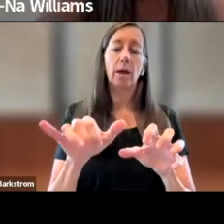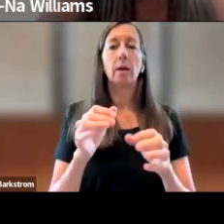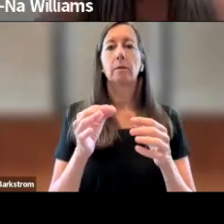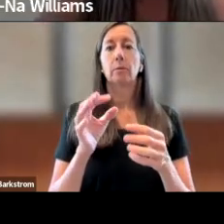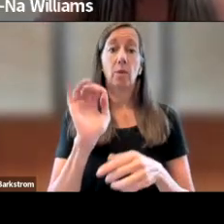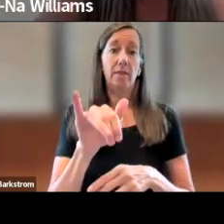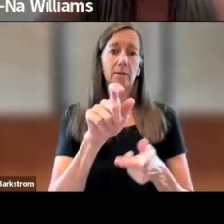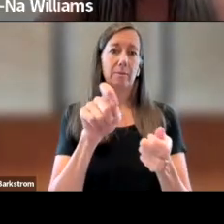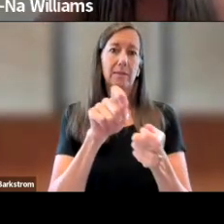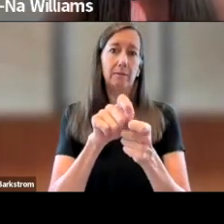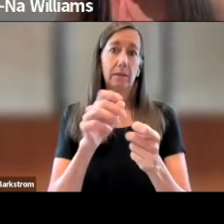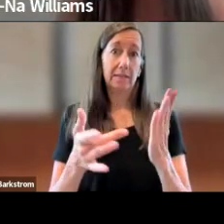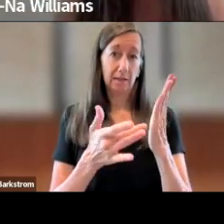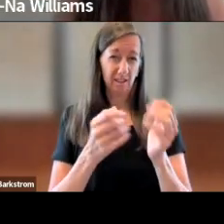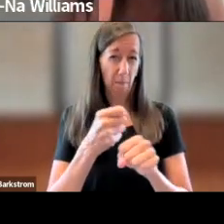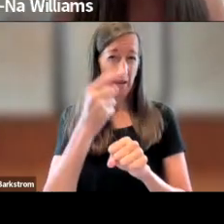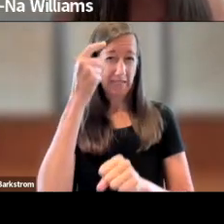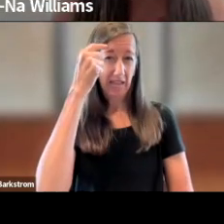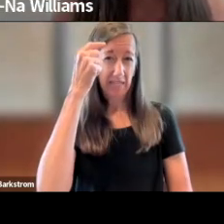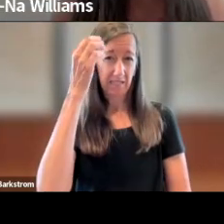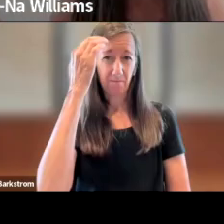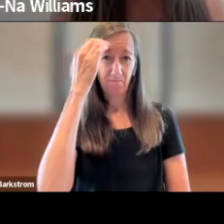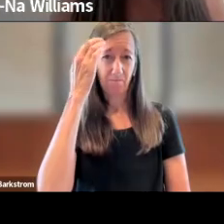So um